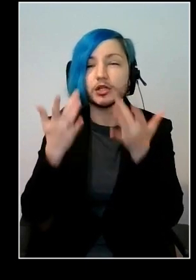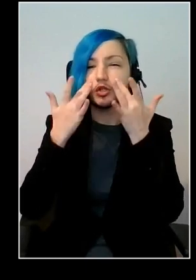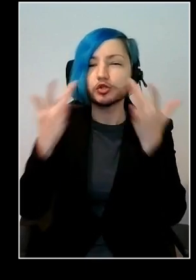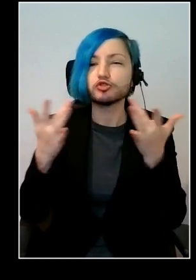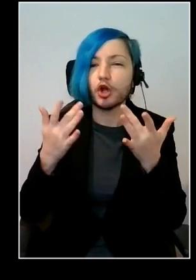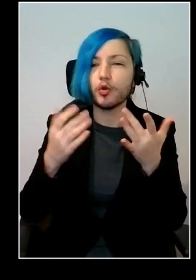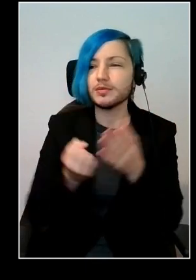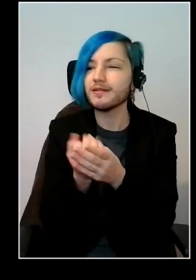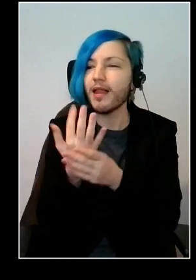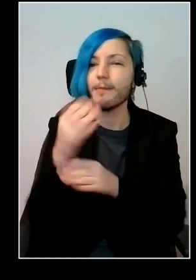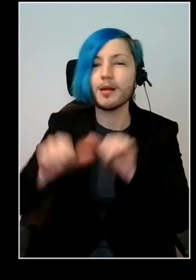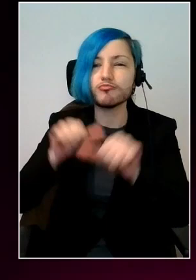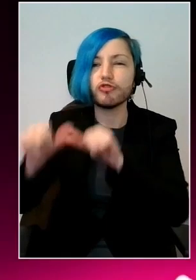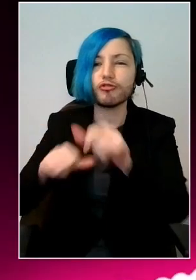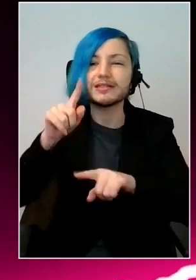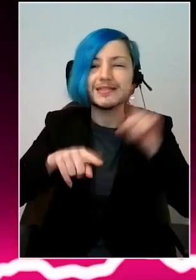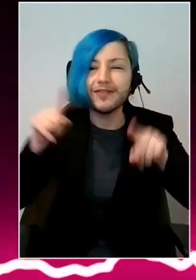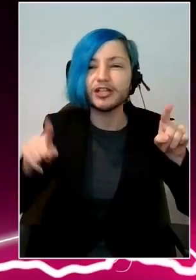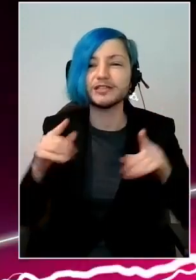to you all.